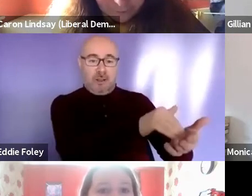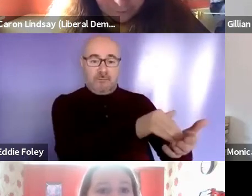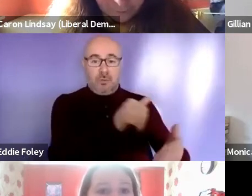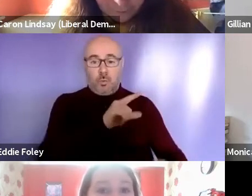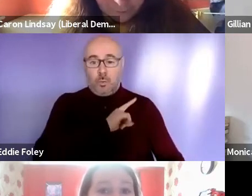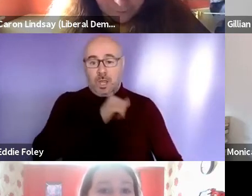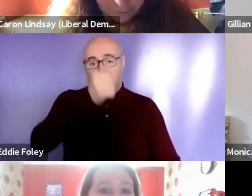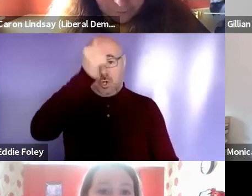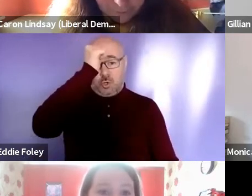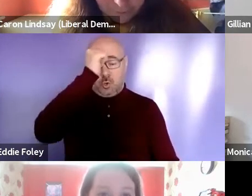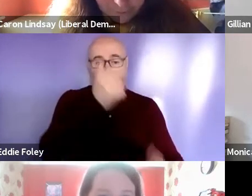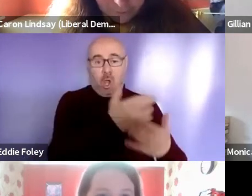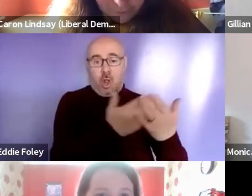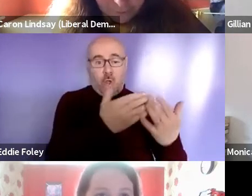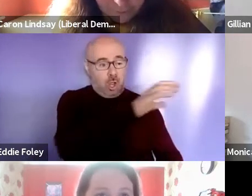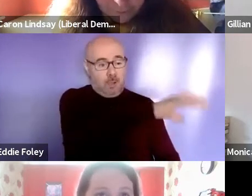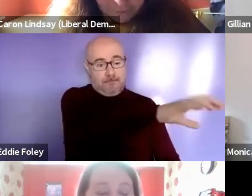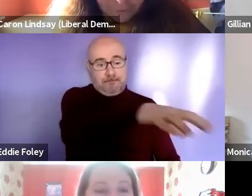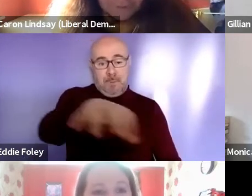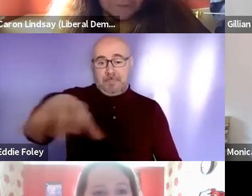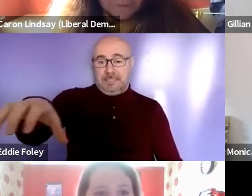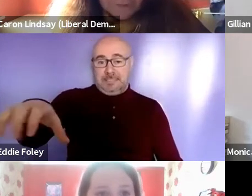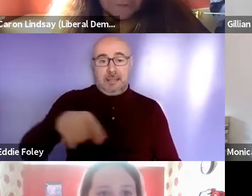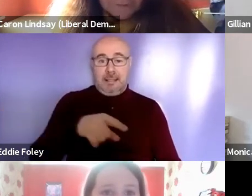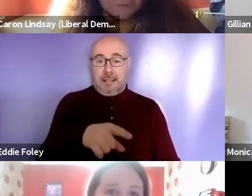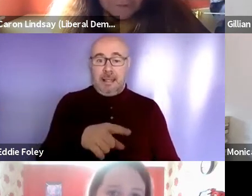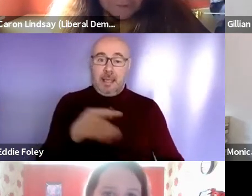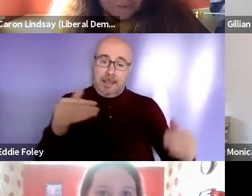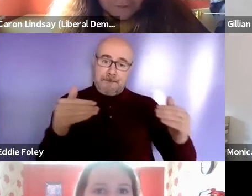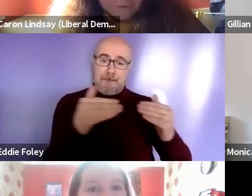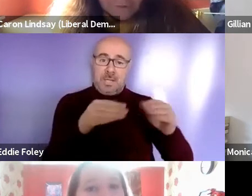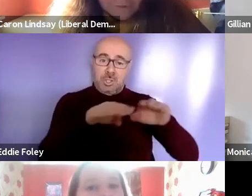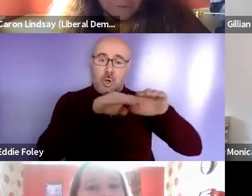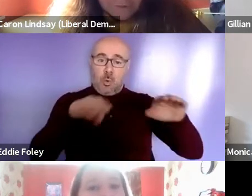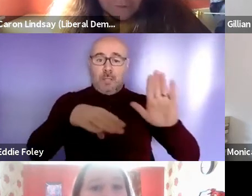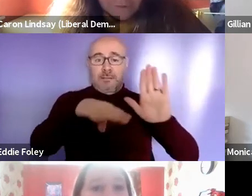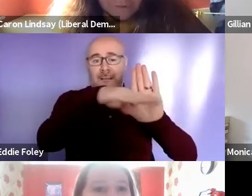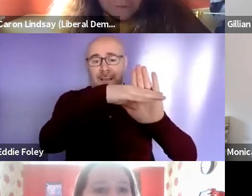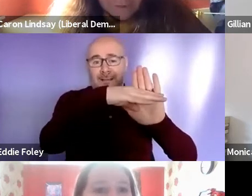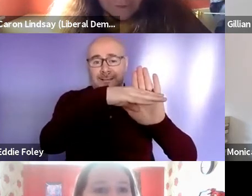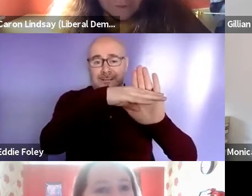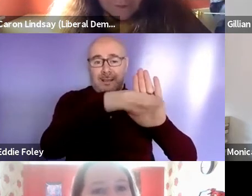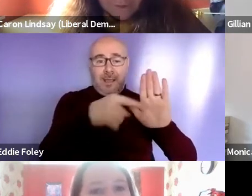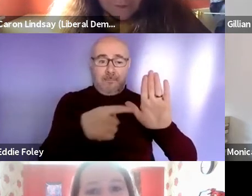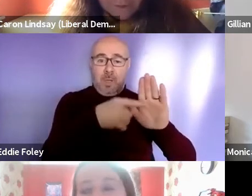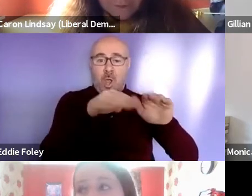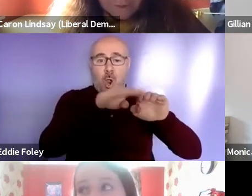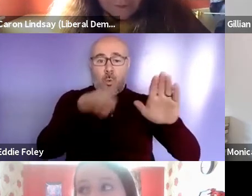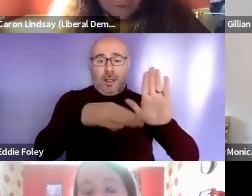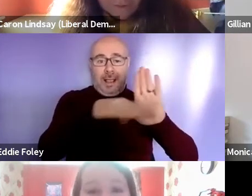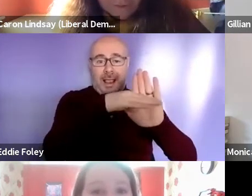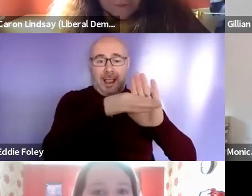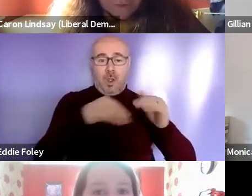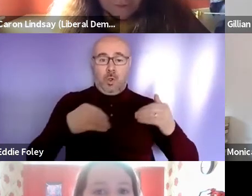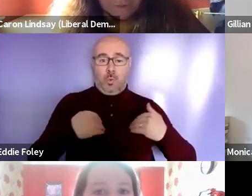with the Equality Act, which is not strong enough on this issue. Unfortunately, equality legislation is a reserved matter. Moving on to what